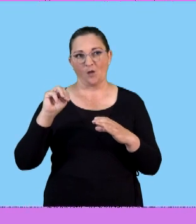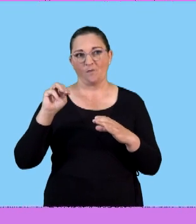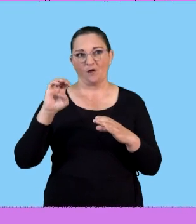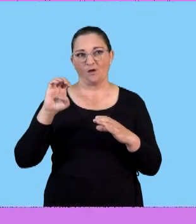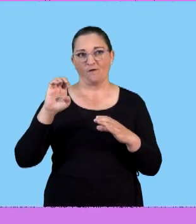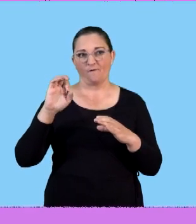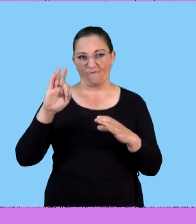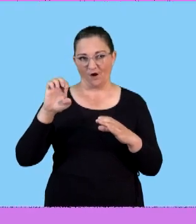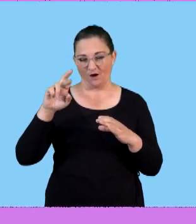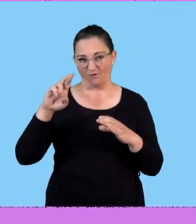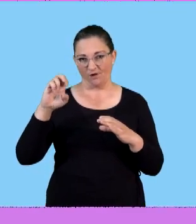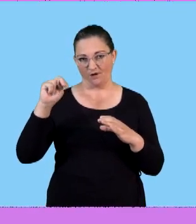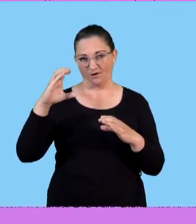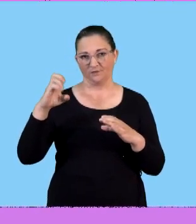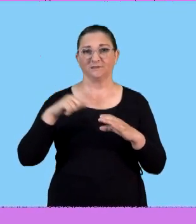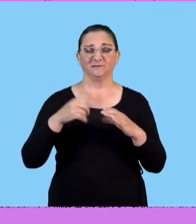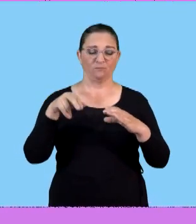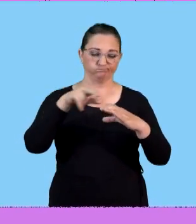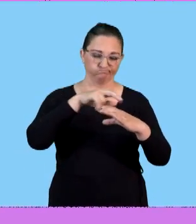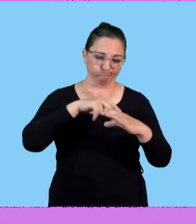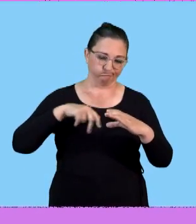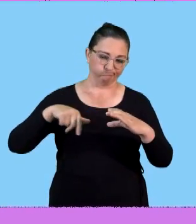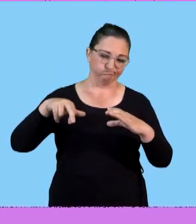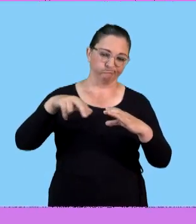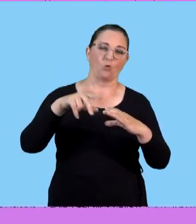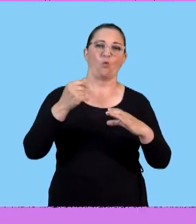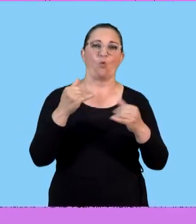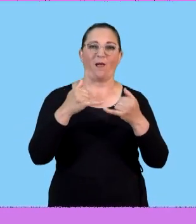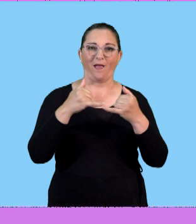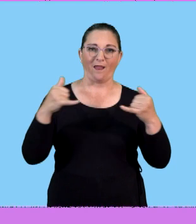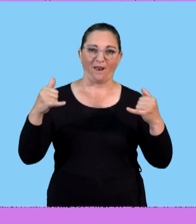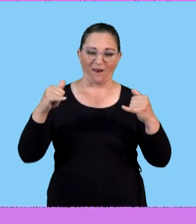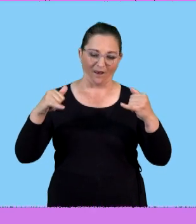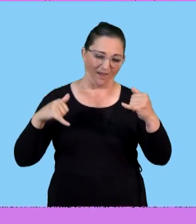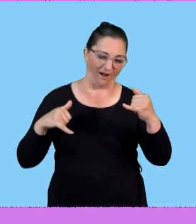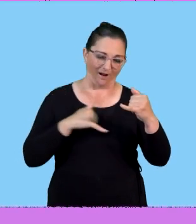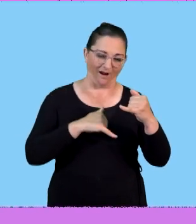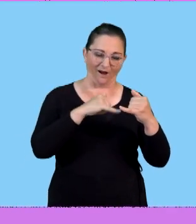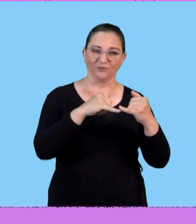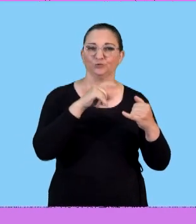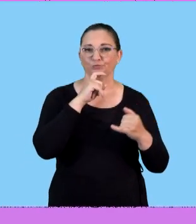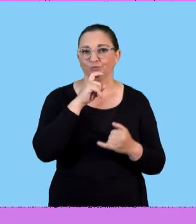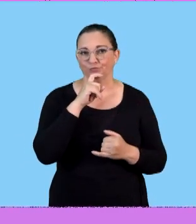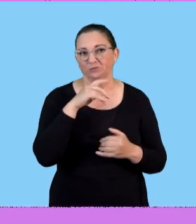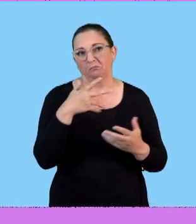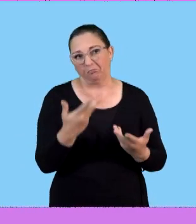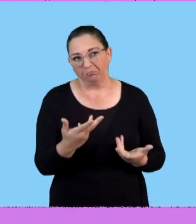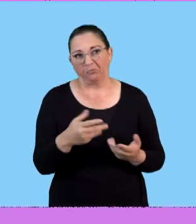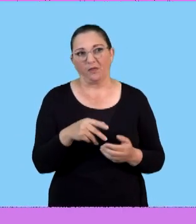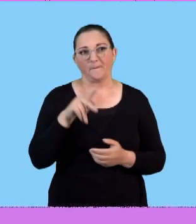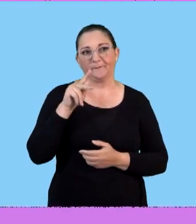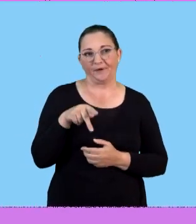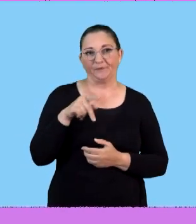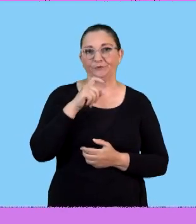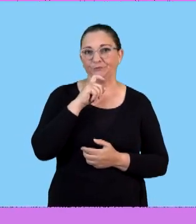the continuous line forming the boundary of a closed geometric figure. Right, how do we calculate perimeter? In